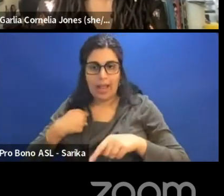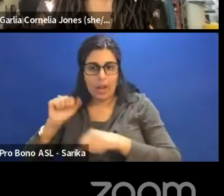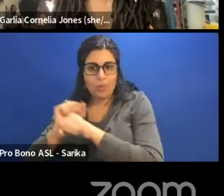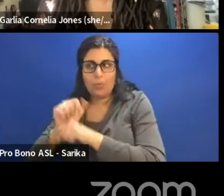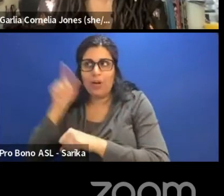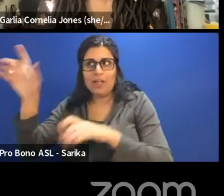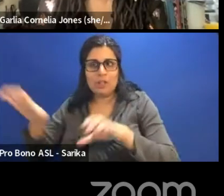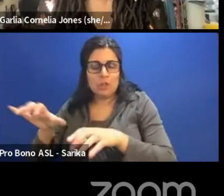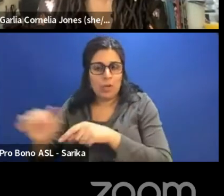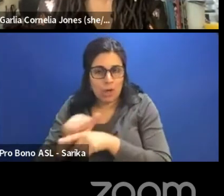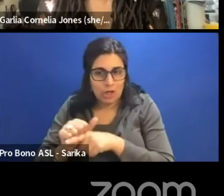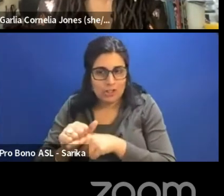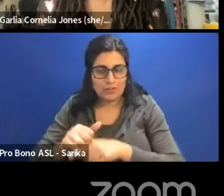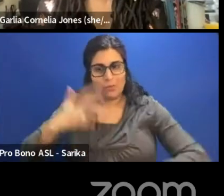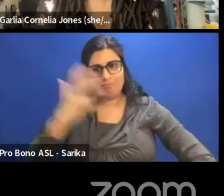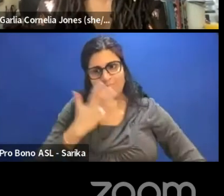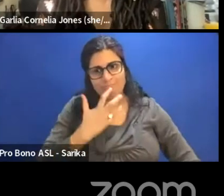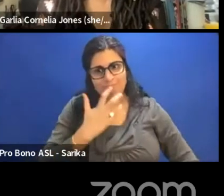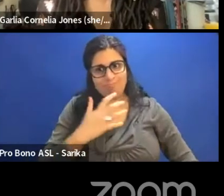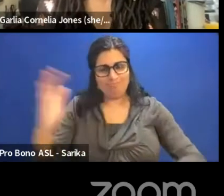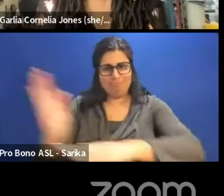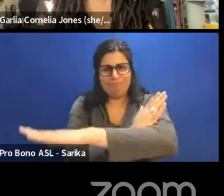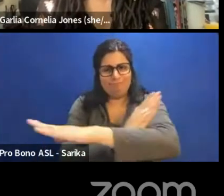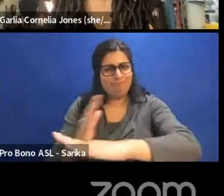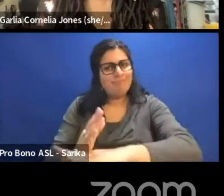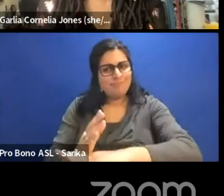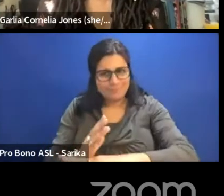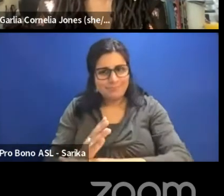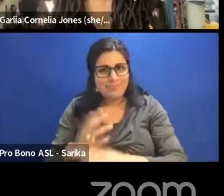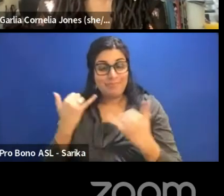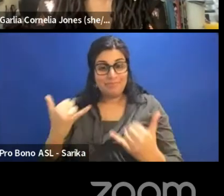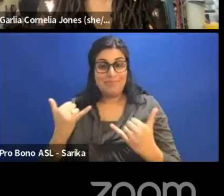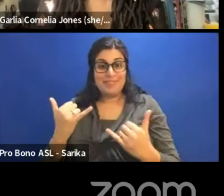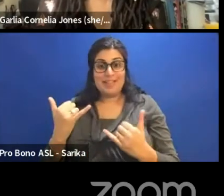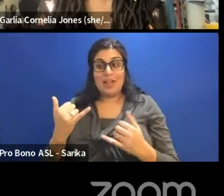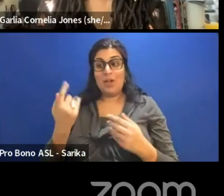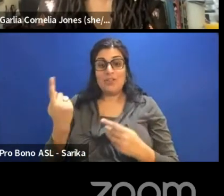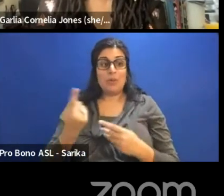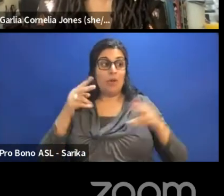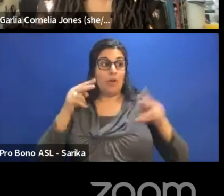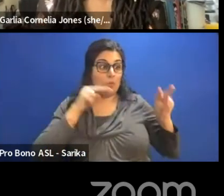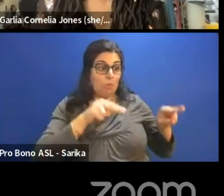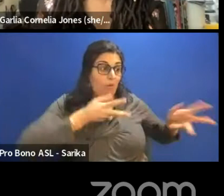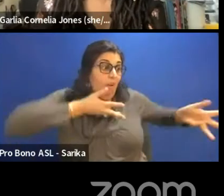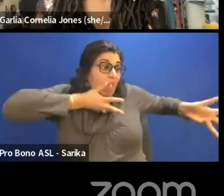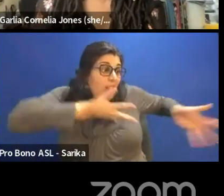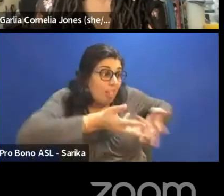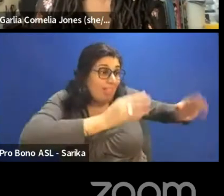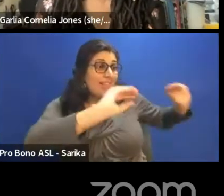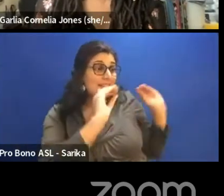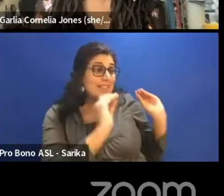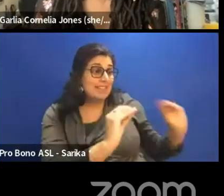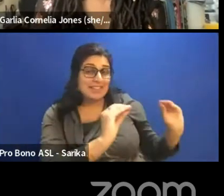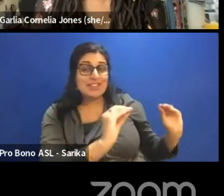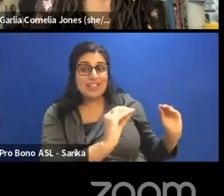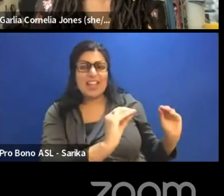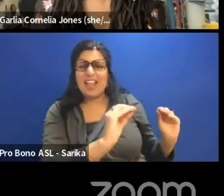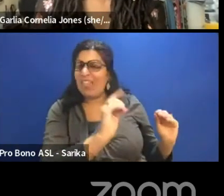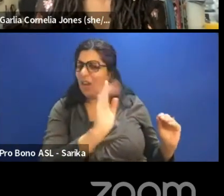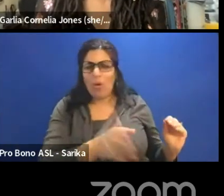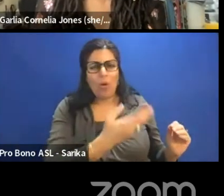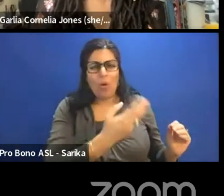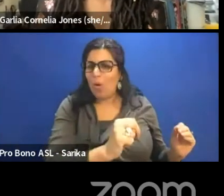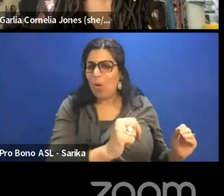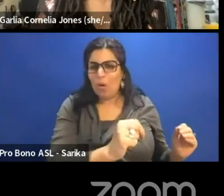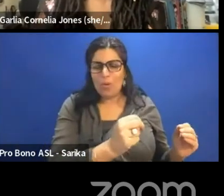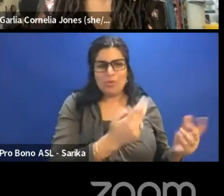So now we've gotten to the point where we have someone who is not only like watching the children, but engaging them, teaching them their own things while we are in